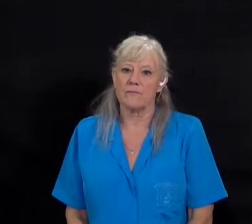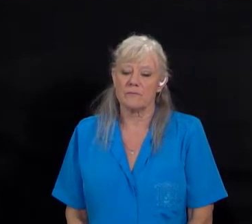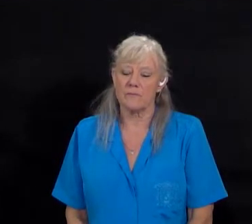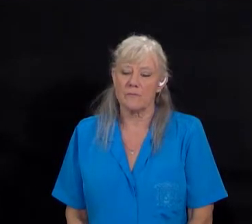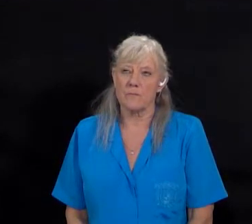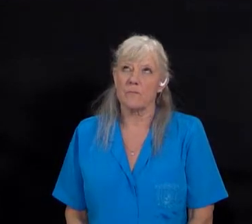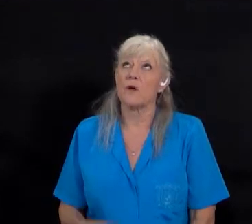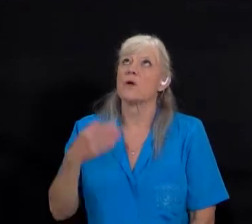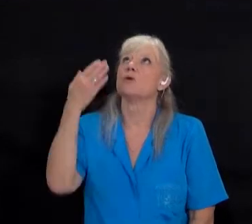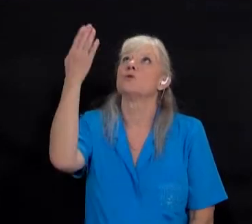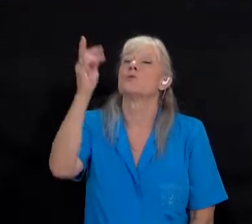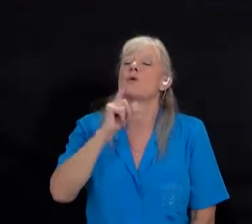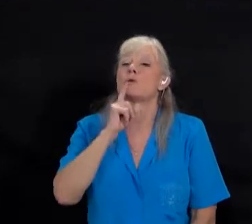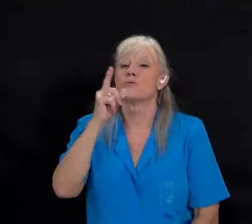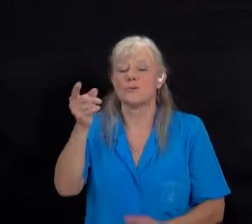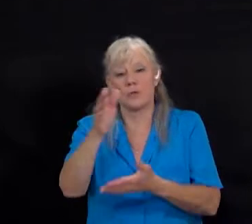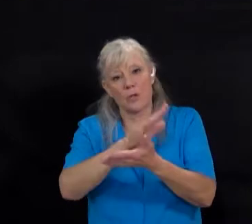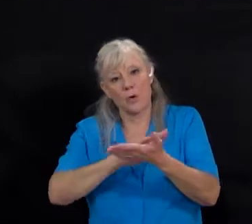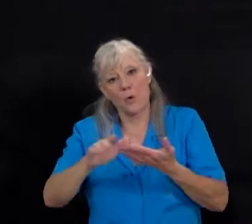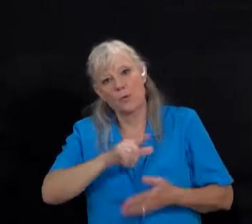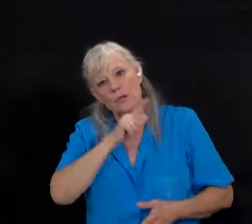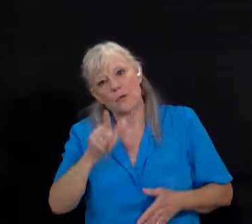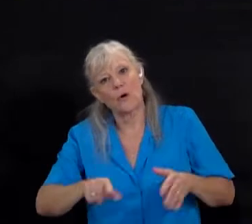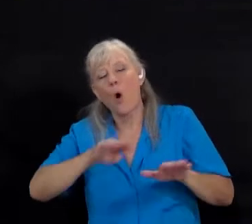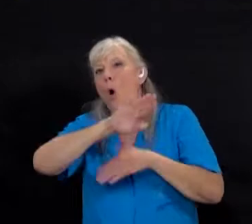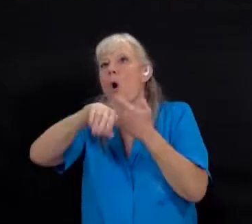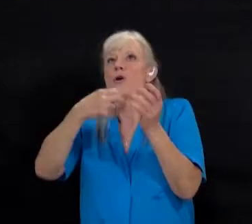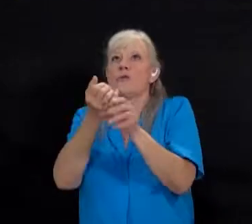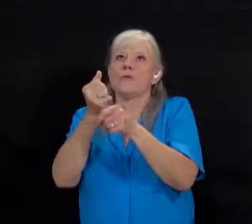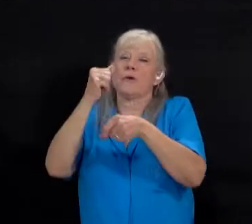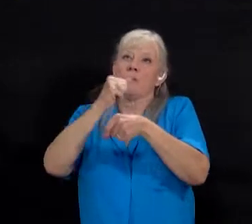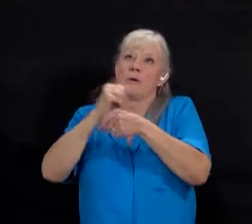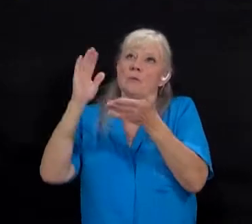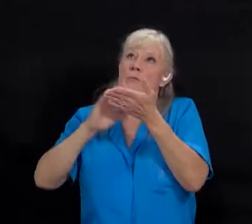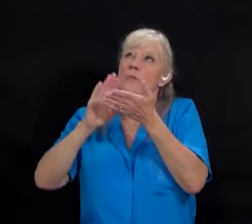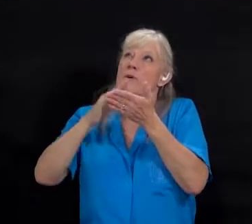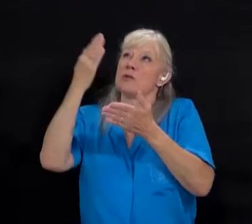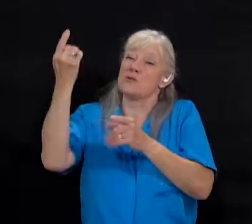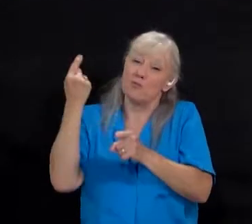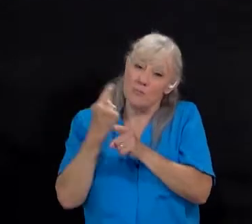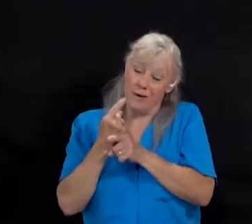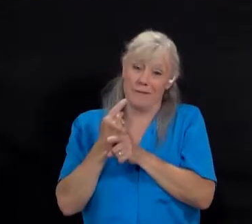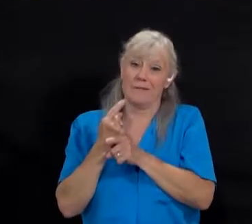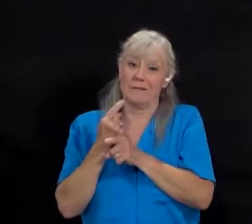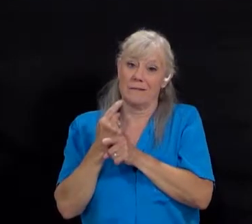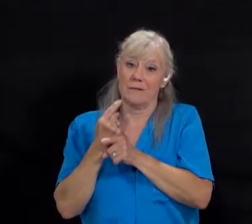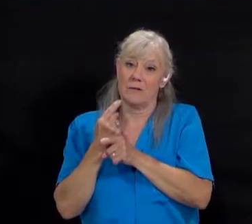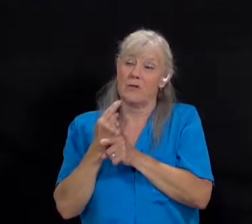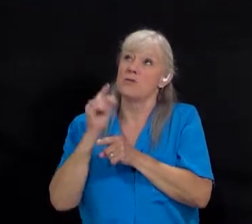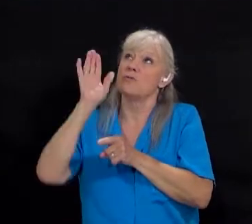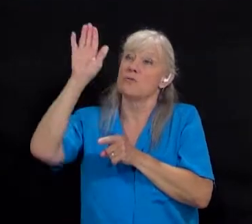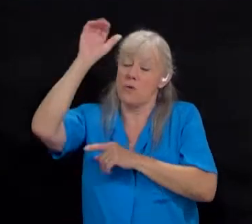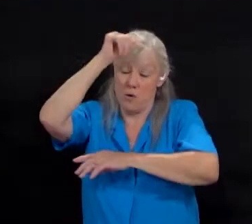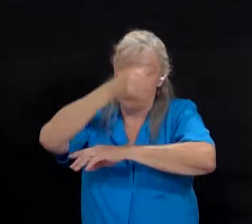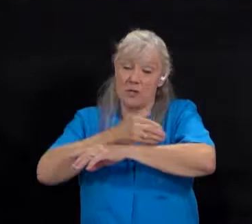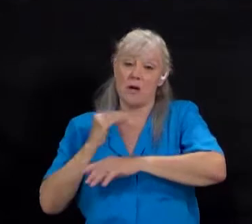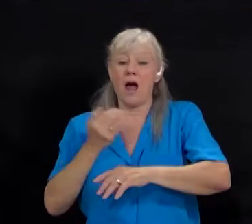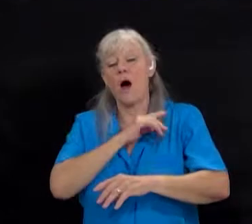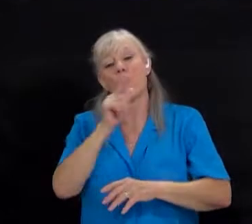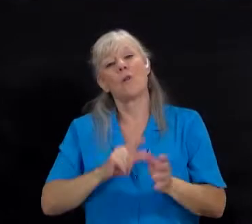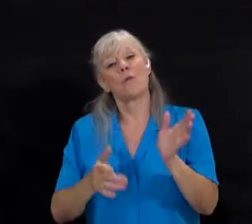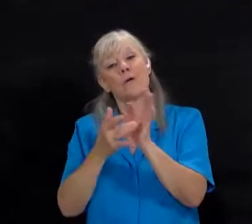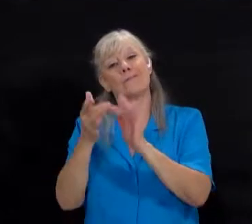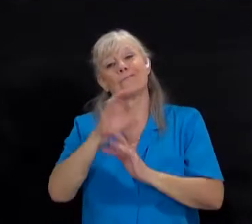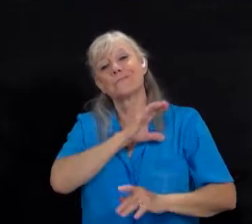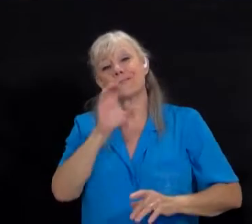You are indeed holy, O Lord, and all you have created rightly gives you praise. For to your Son, our Lord Jesus Christ,